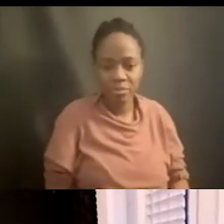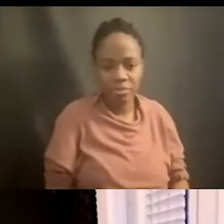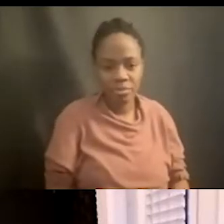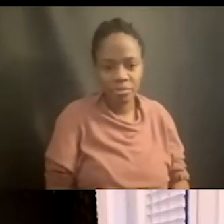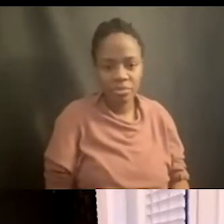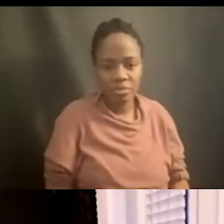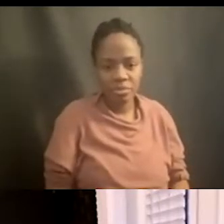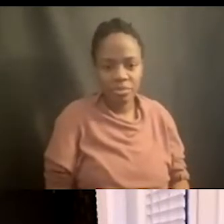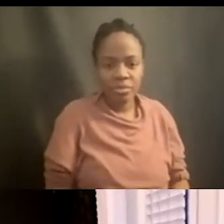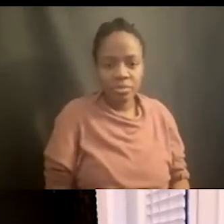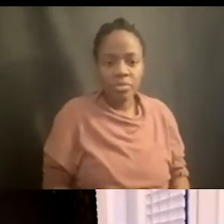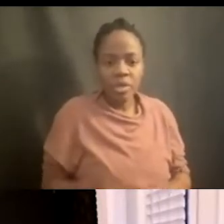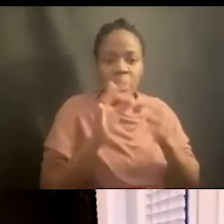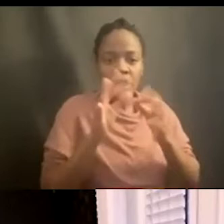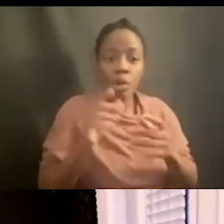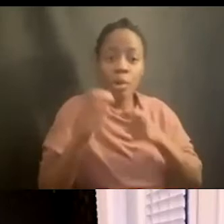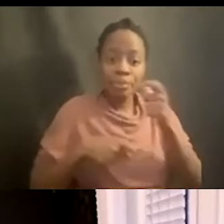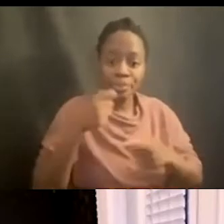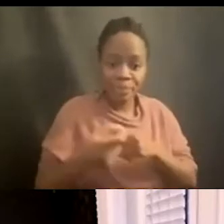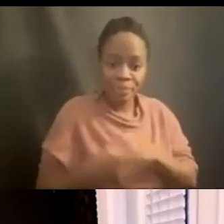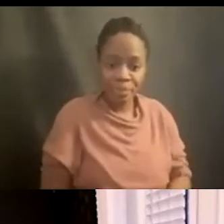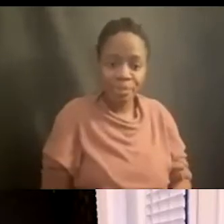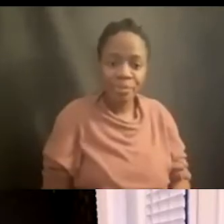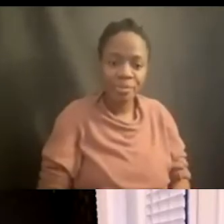Thank you. Dr. Gallegos?